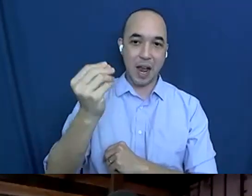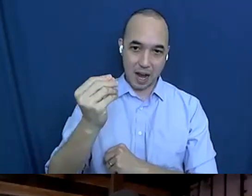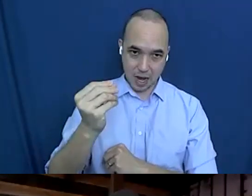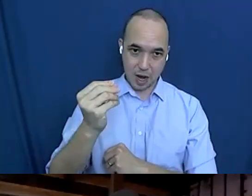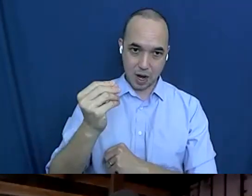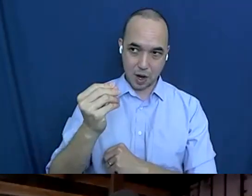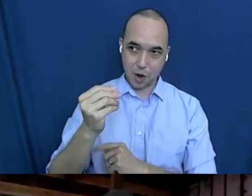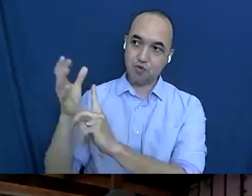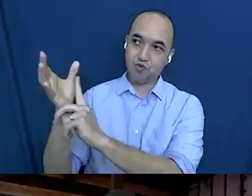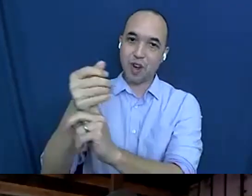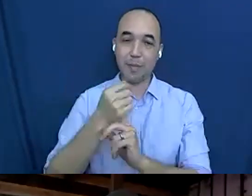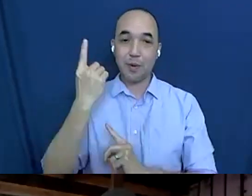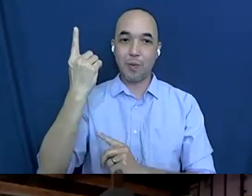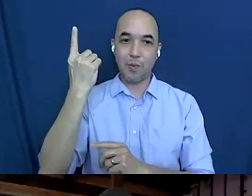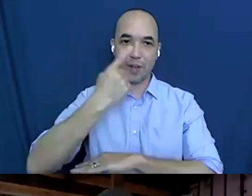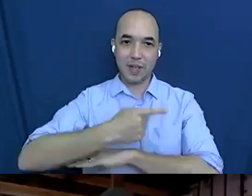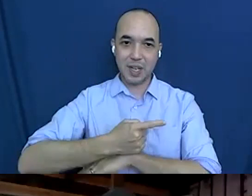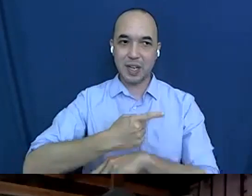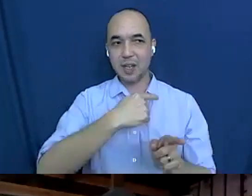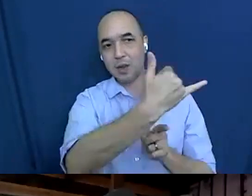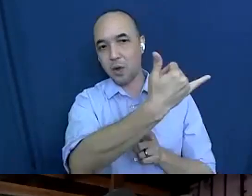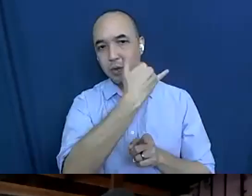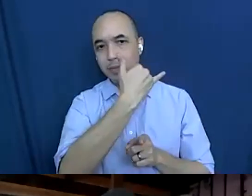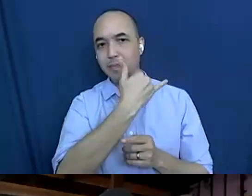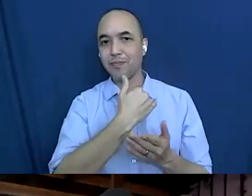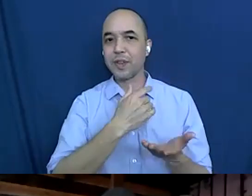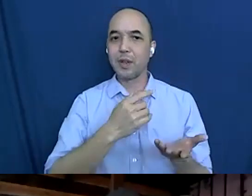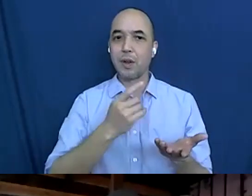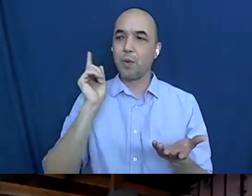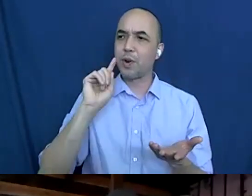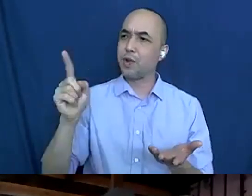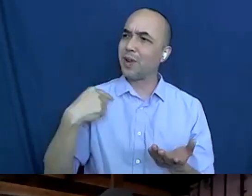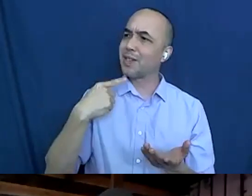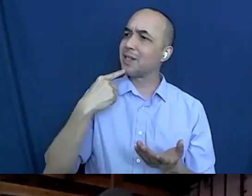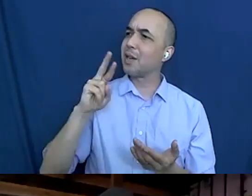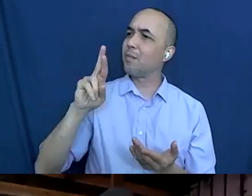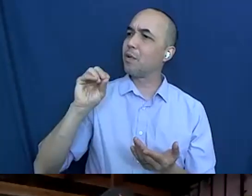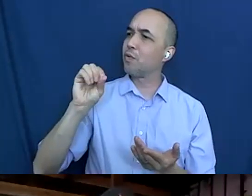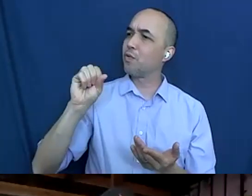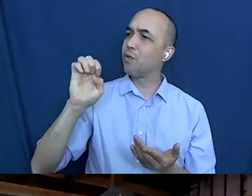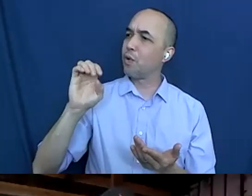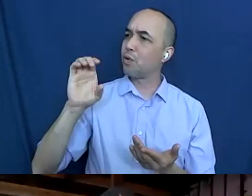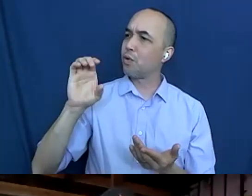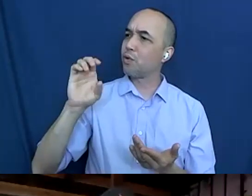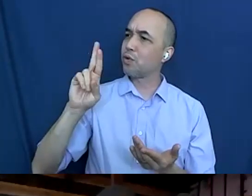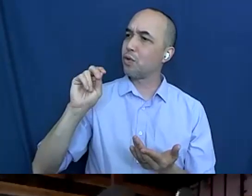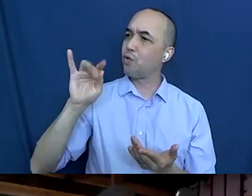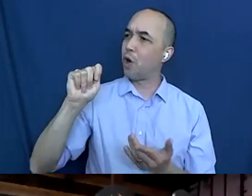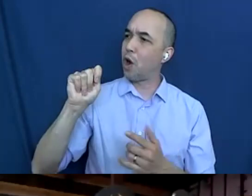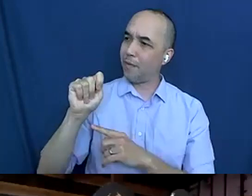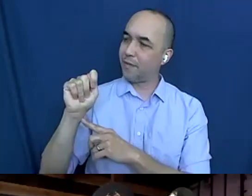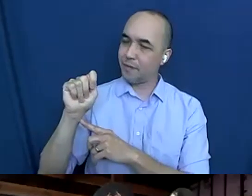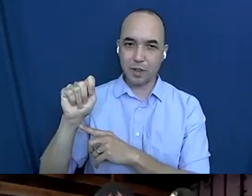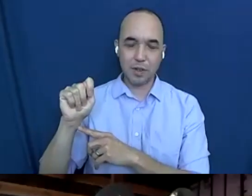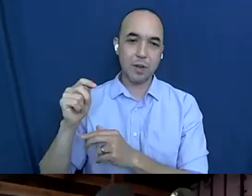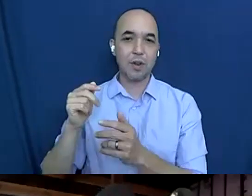said, cuz, where you at? I said, I'm at Rosecroft Racetrack trapping. He said, I'm on my way. He had been paralyzed. He had been